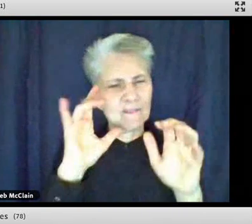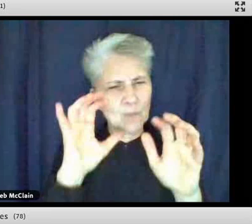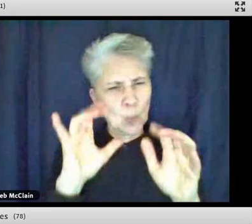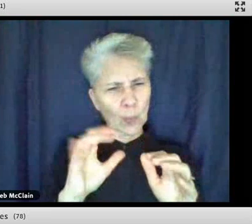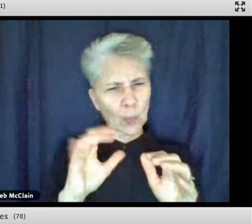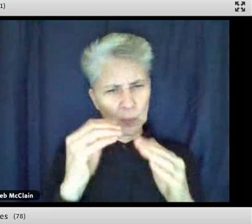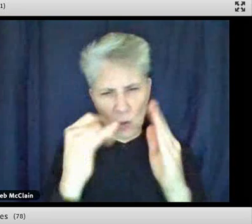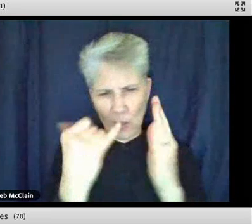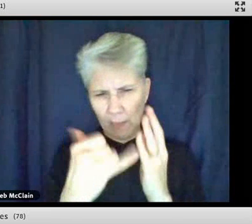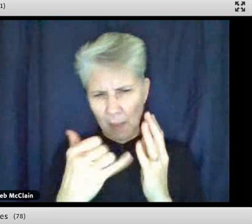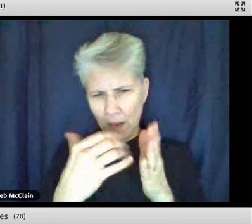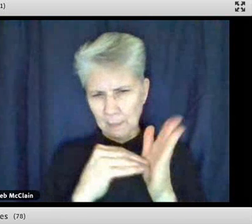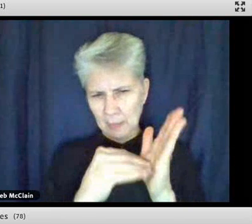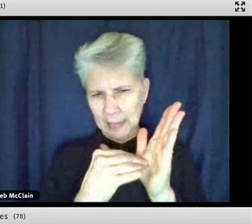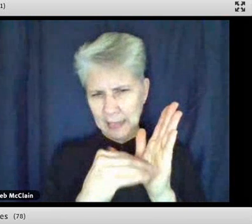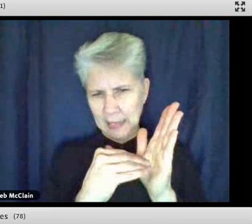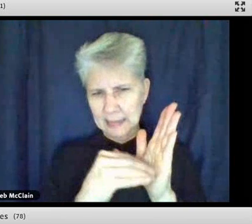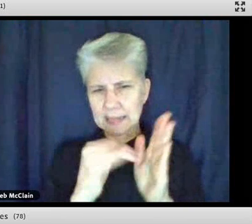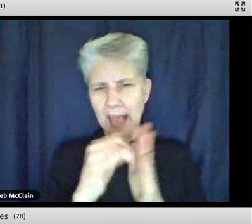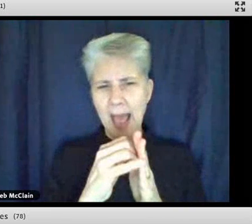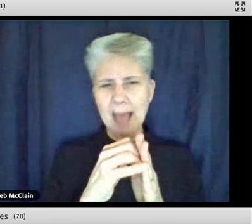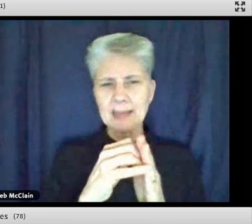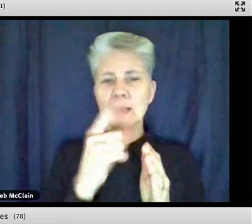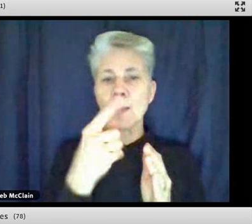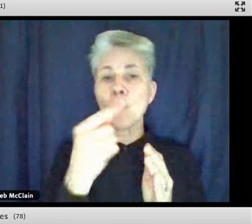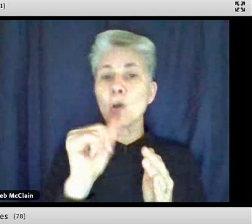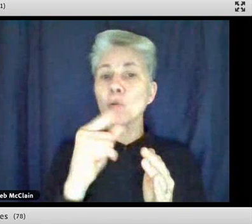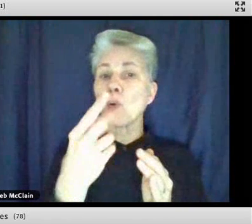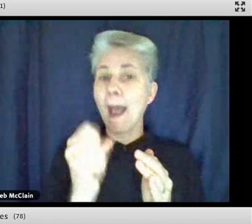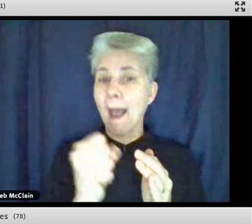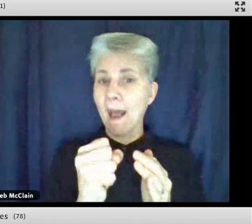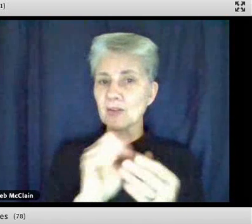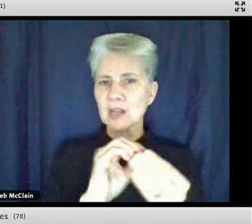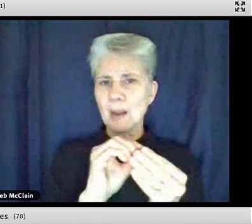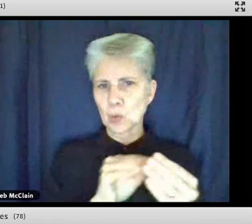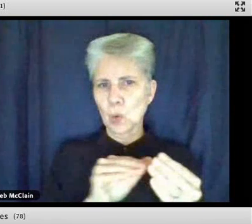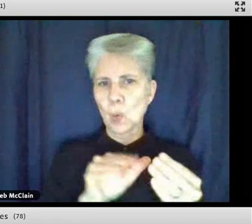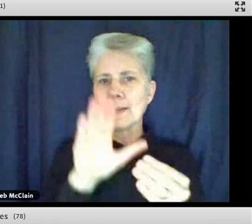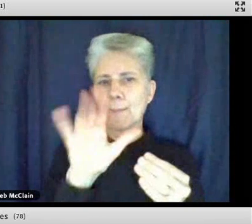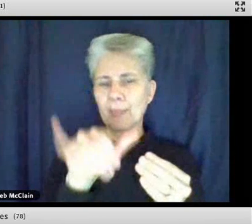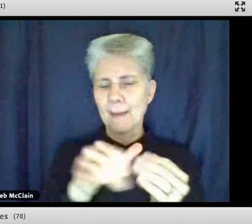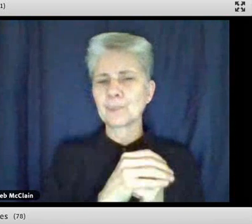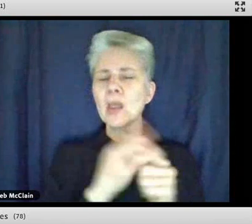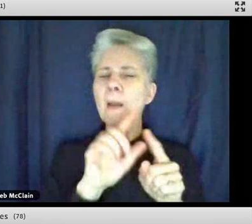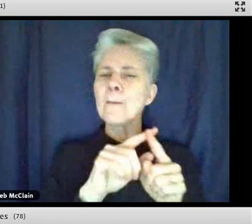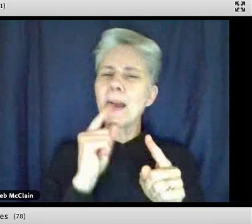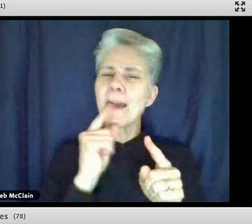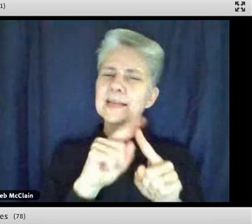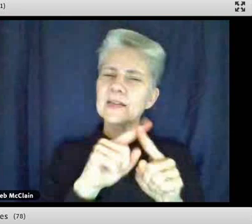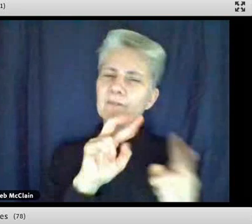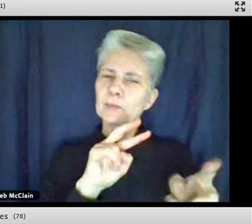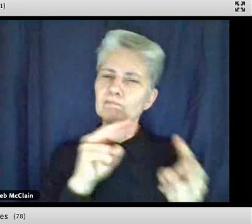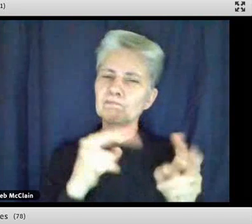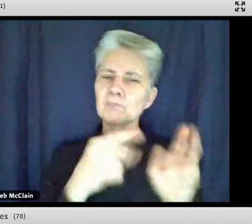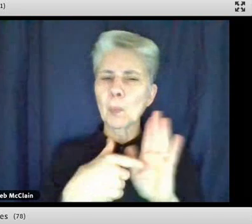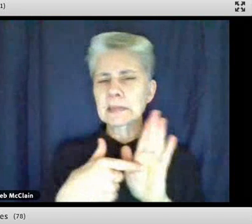And of course, the numbers are going up. But it's just got a different way of presenting the information that I kind of like to look